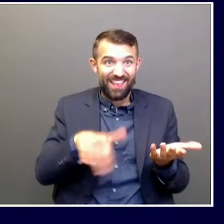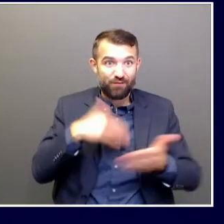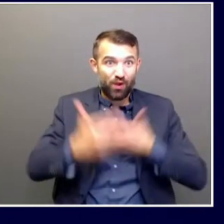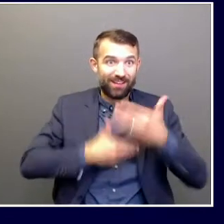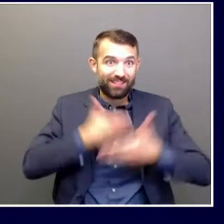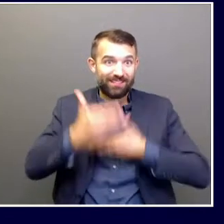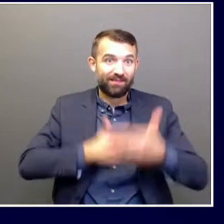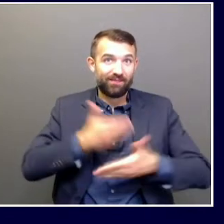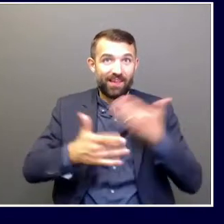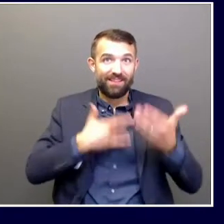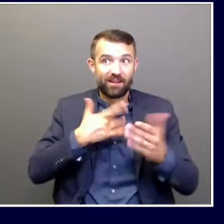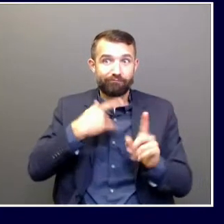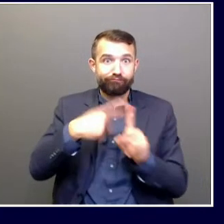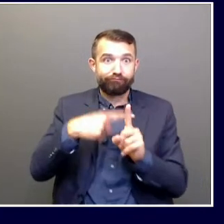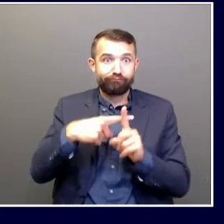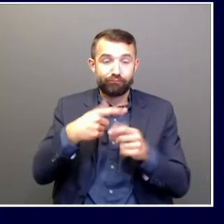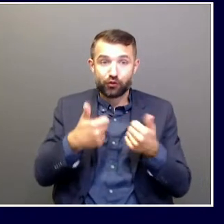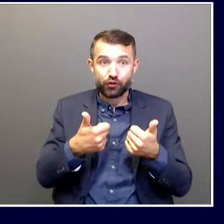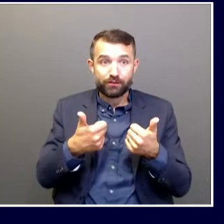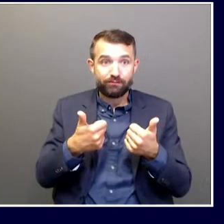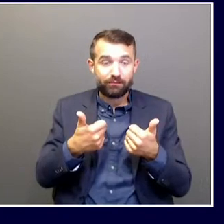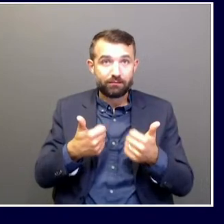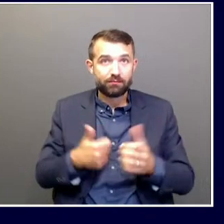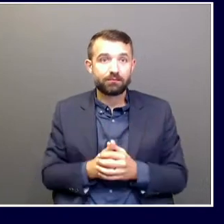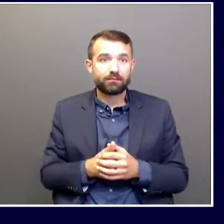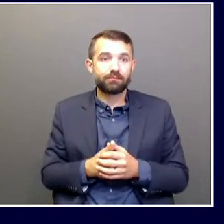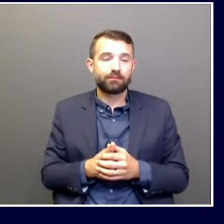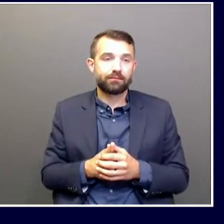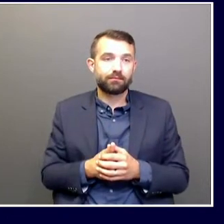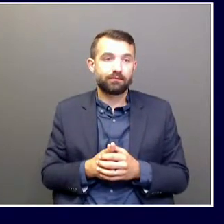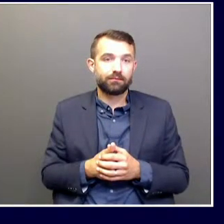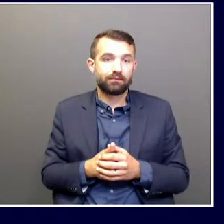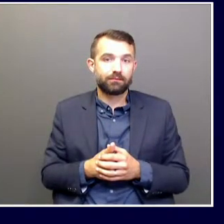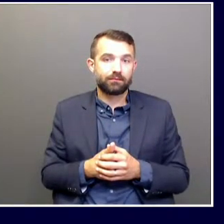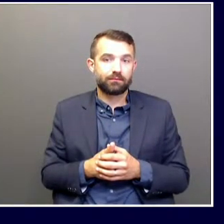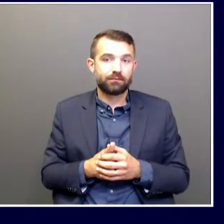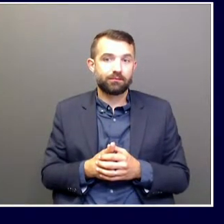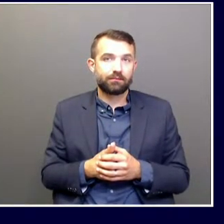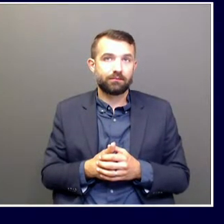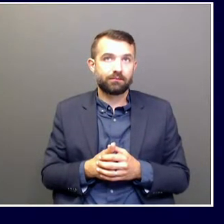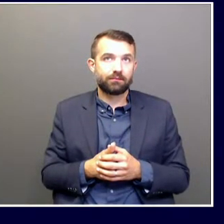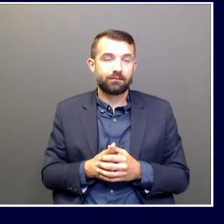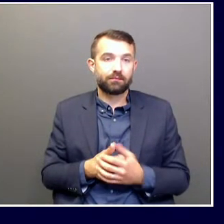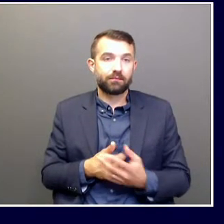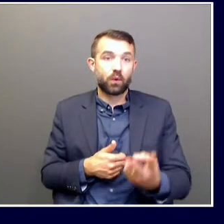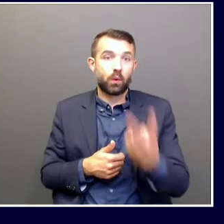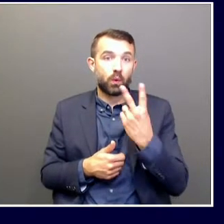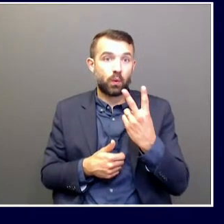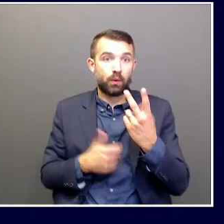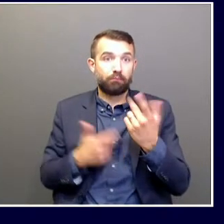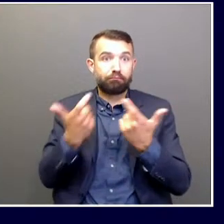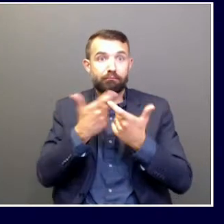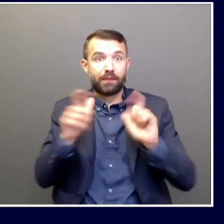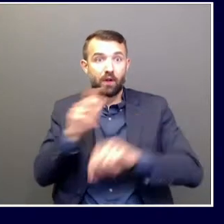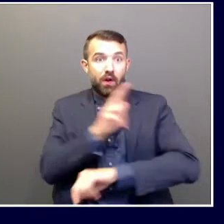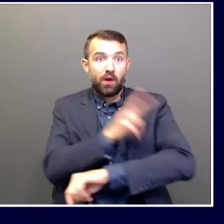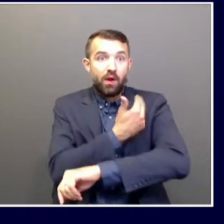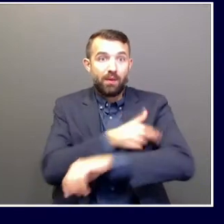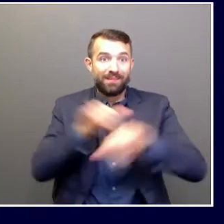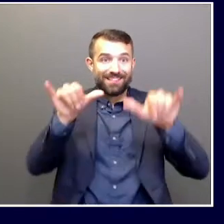is progress. I note that the two major hospital systems have just this week come out with two